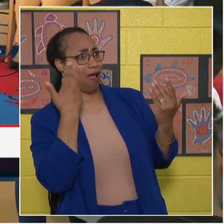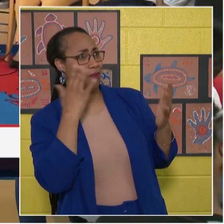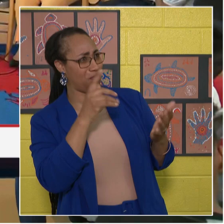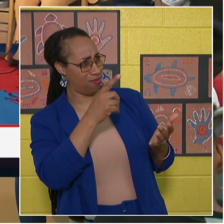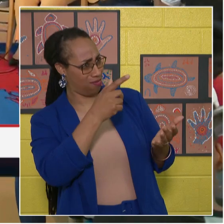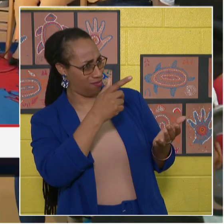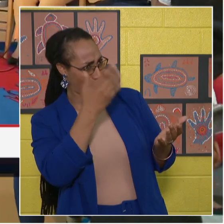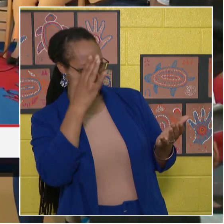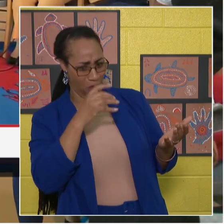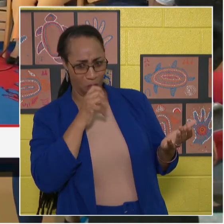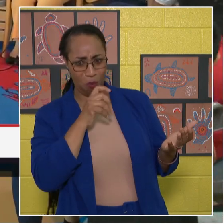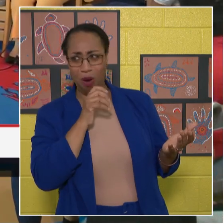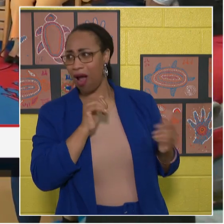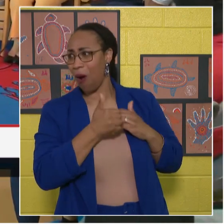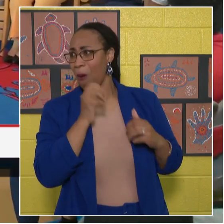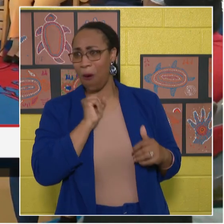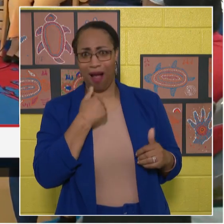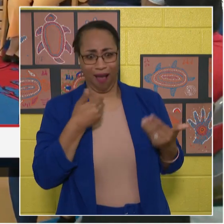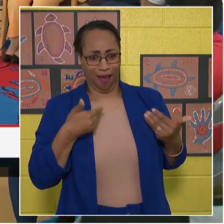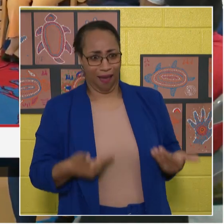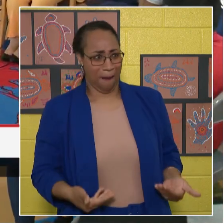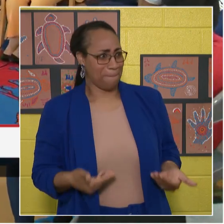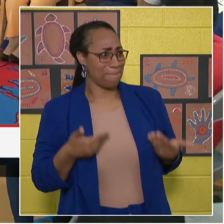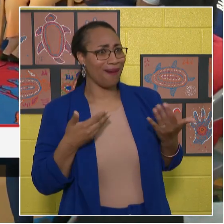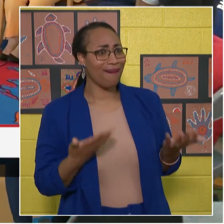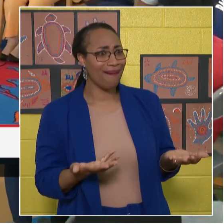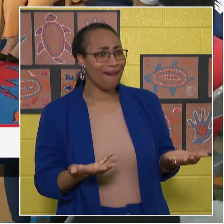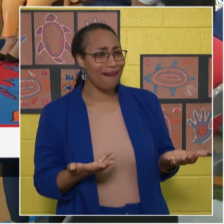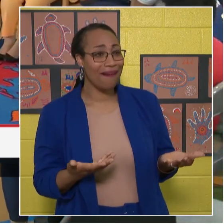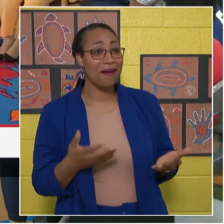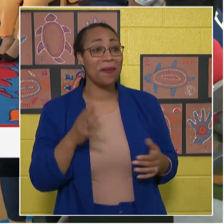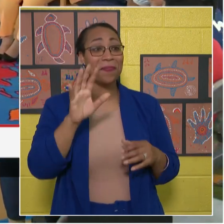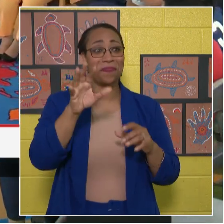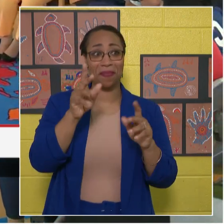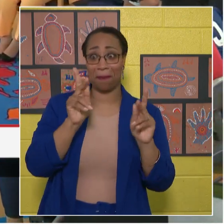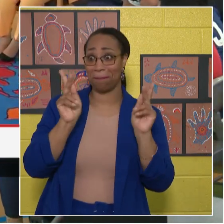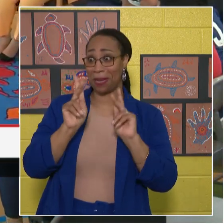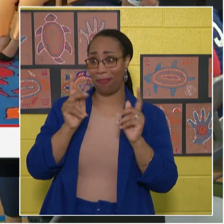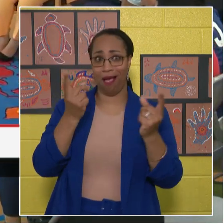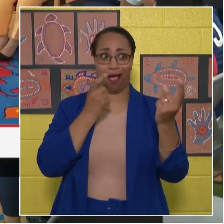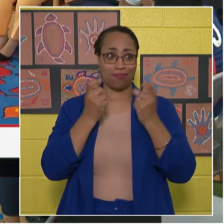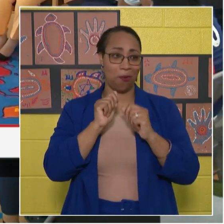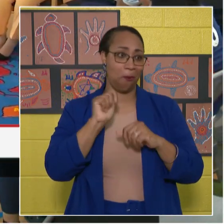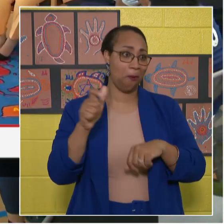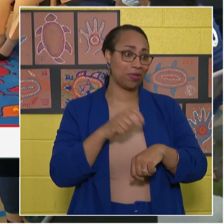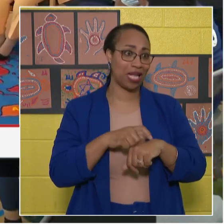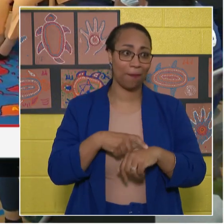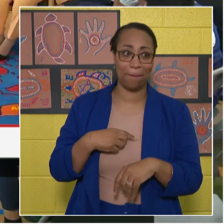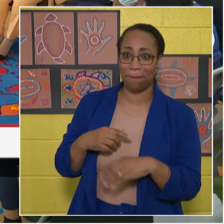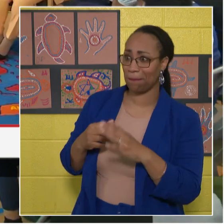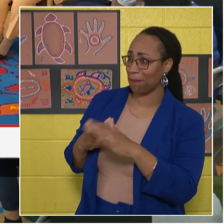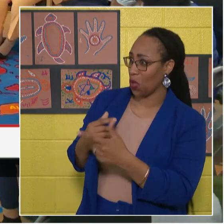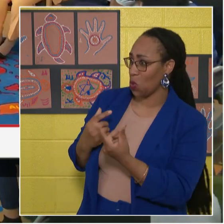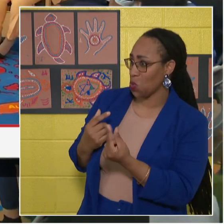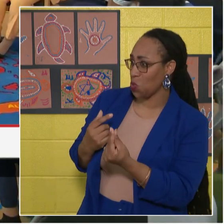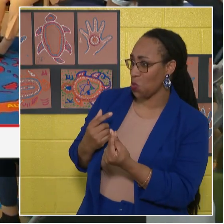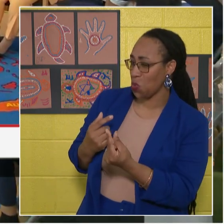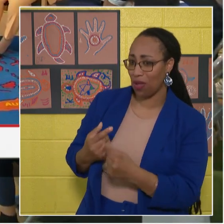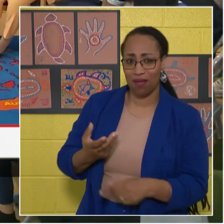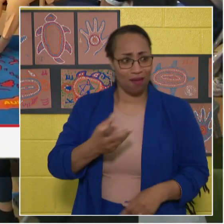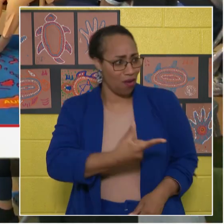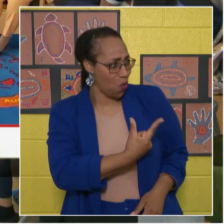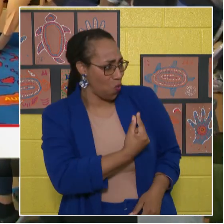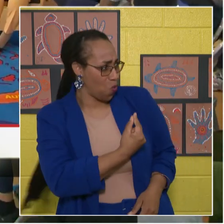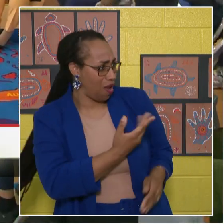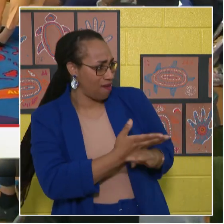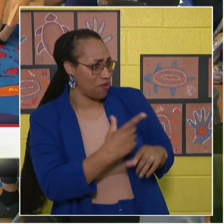But that's a great question. People ask me all the time. And, you know, does anybody know how many